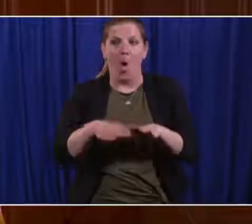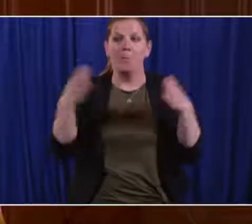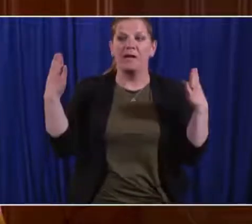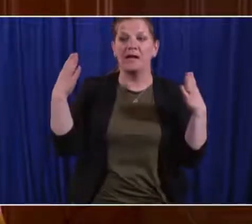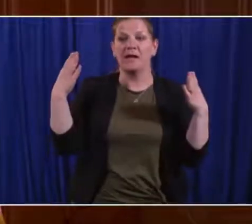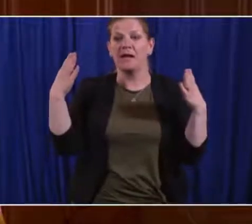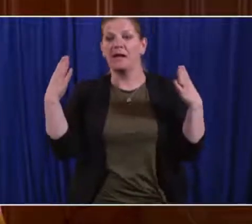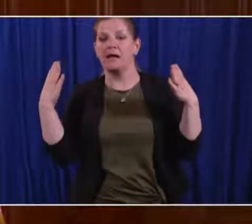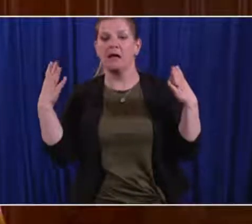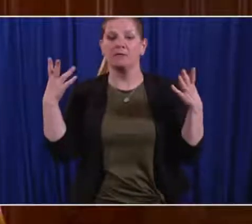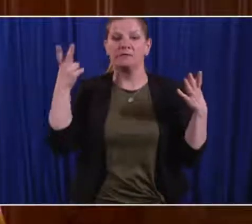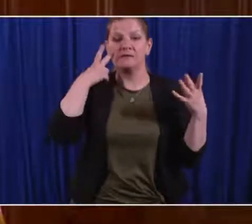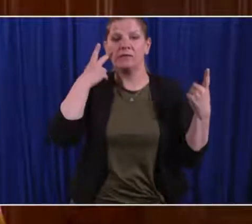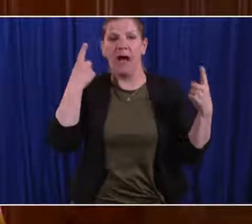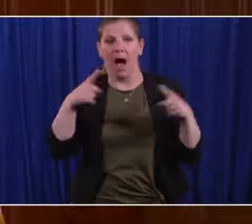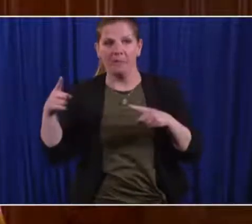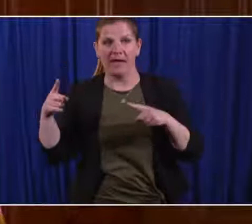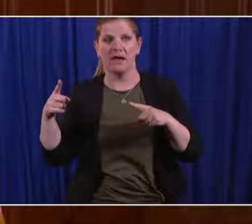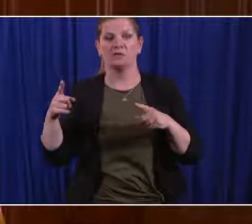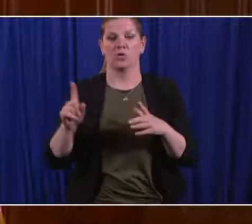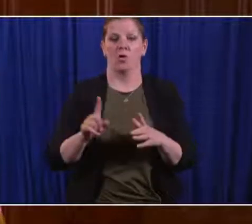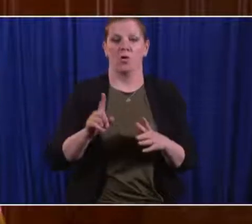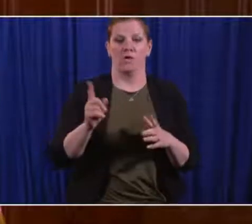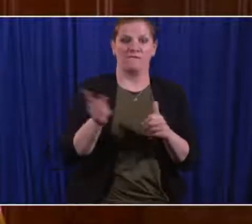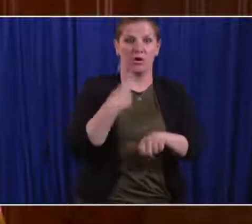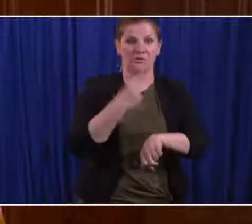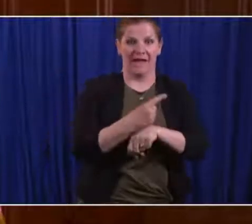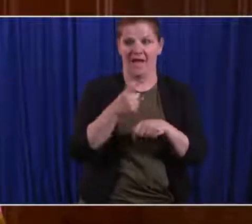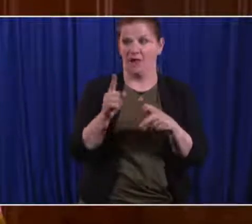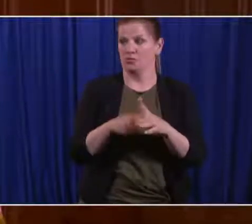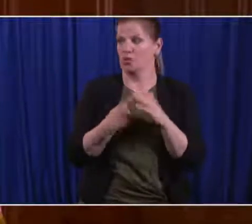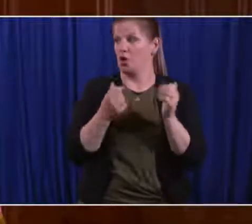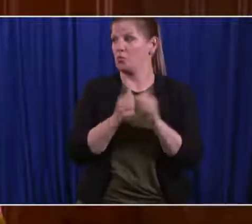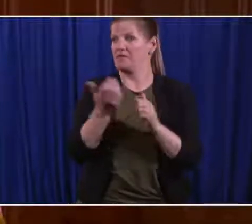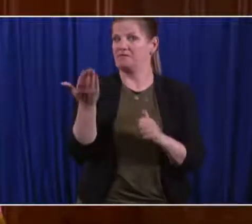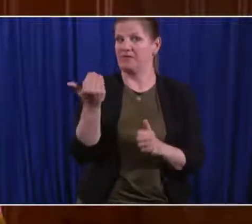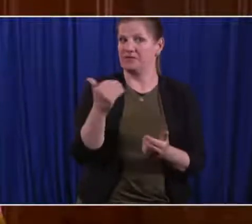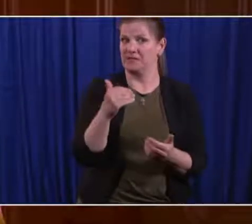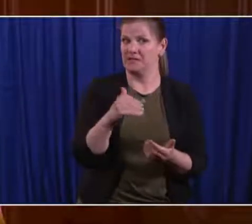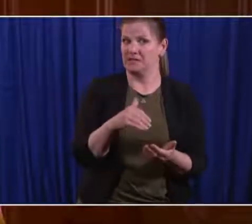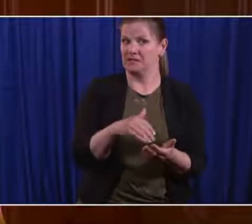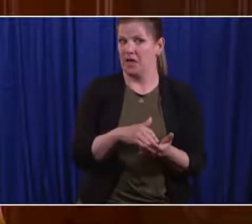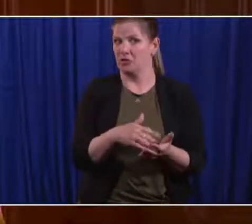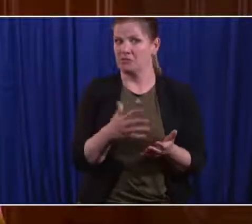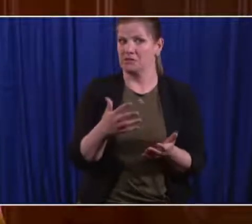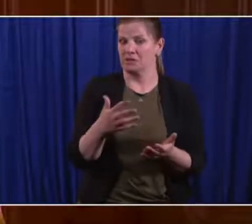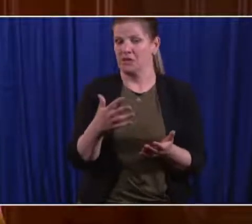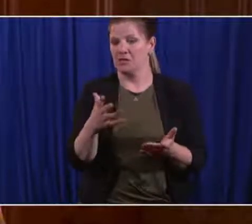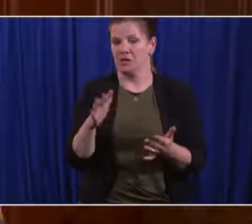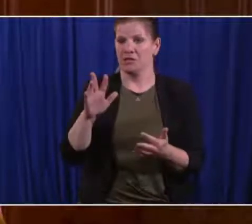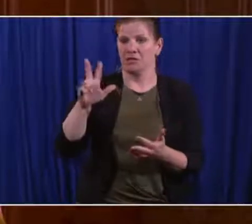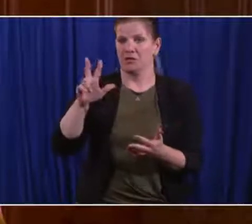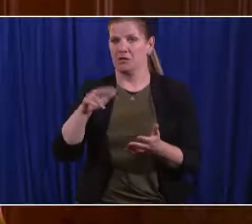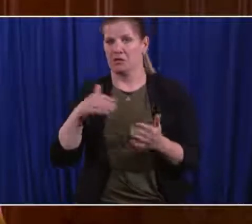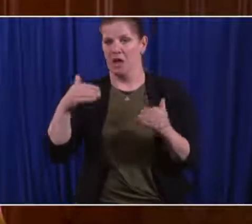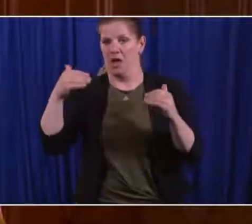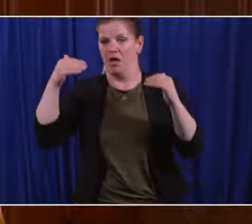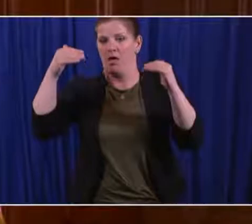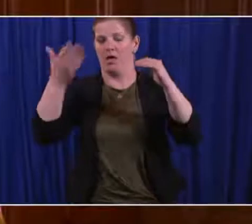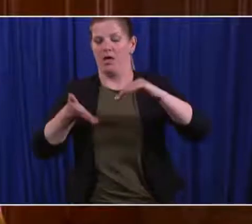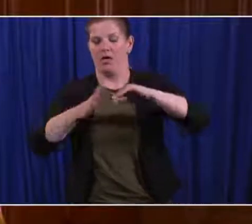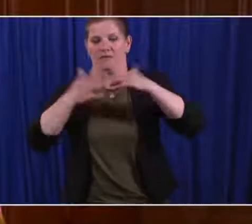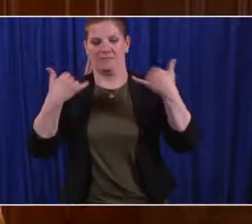other states had seen. So we started at 15, went to 3,000, 4,500, and now it looks like